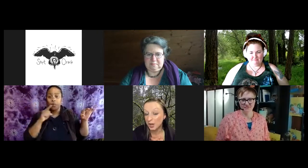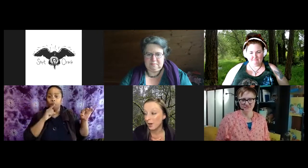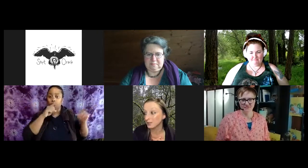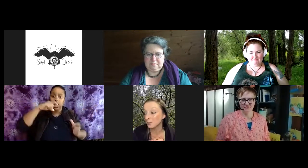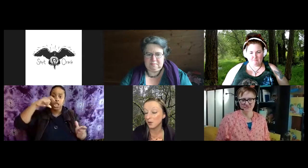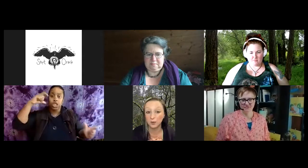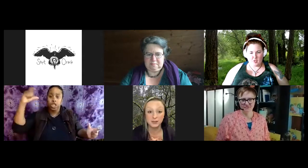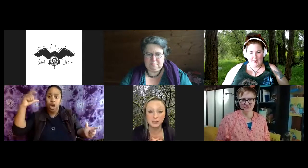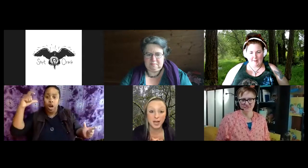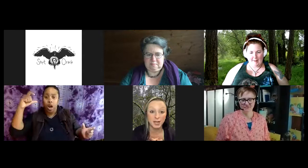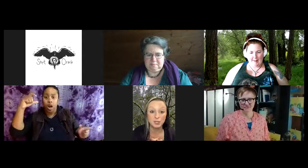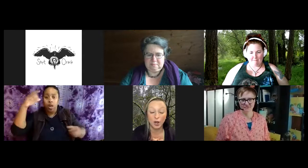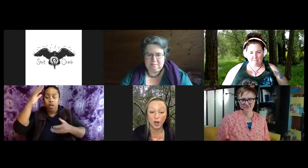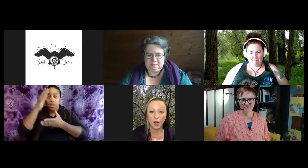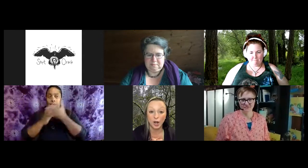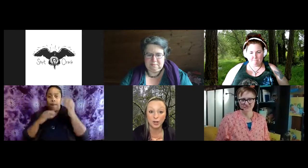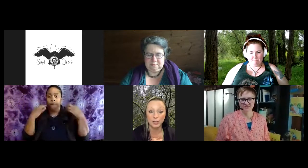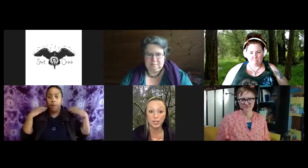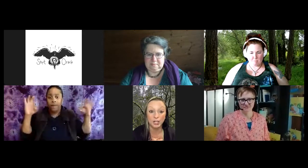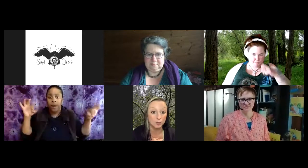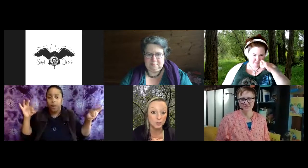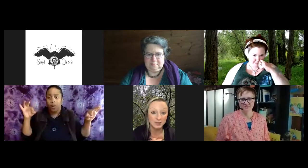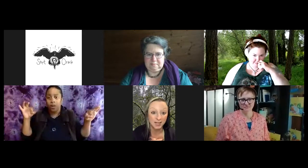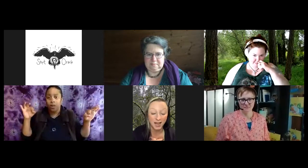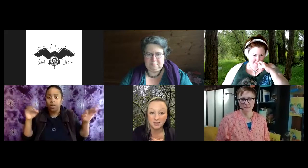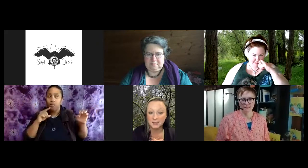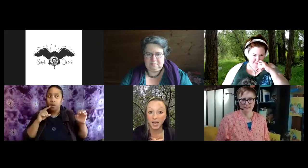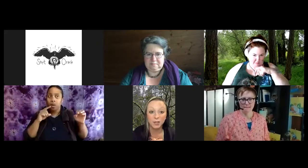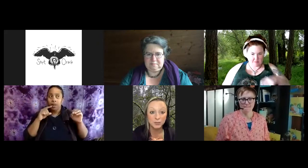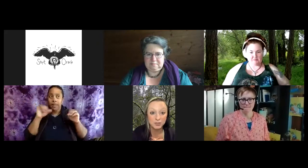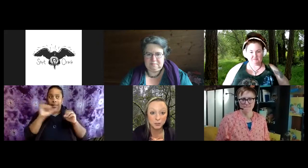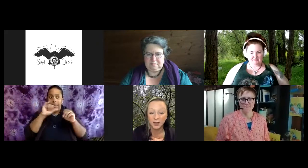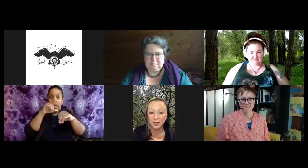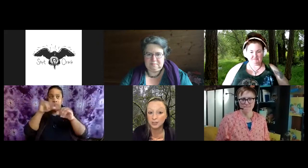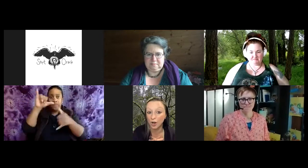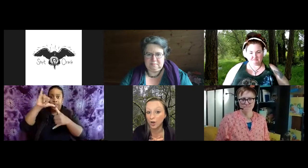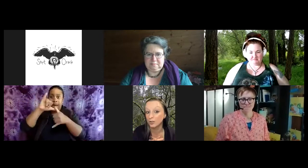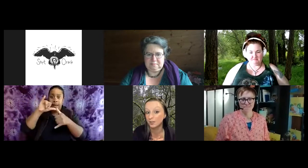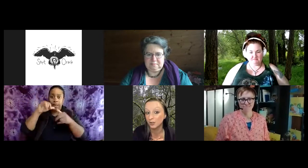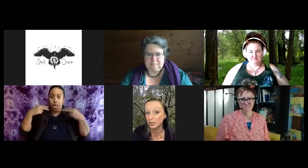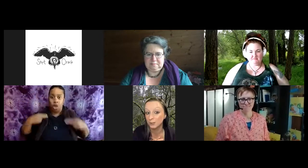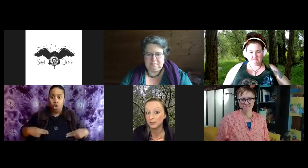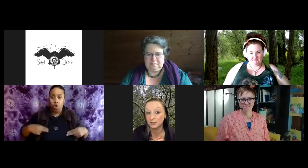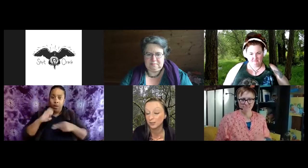large. There are some fairies that are human size. Elves are quite tall.